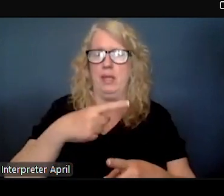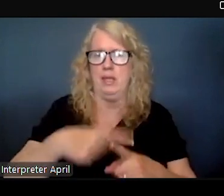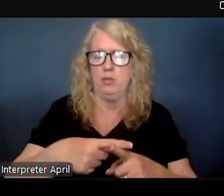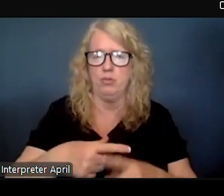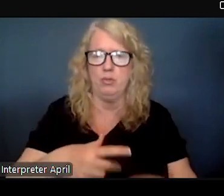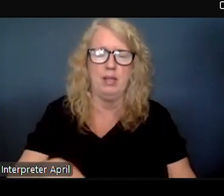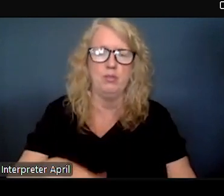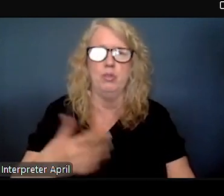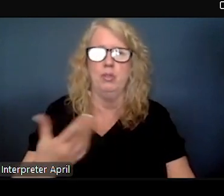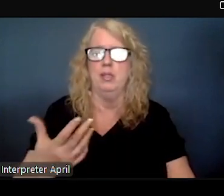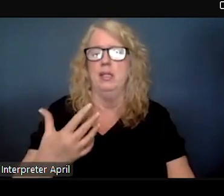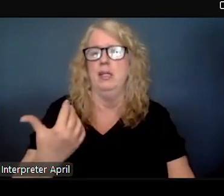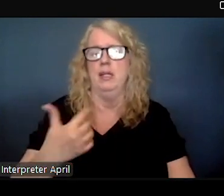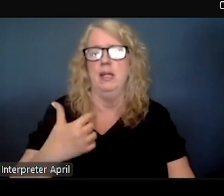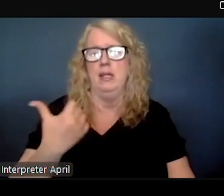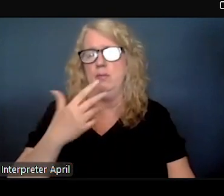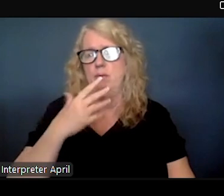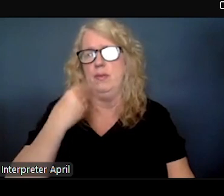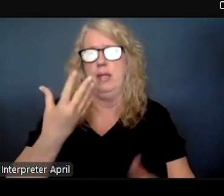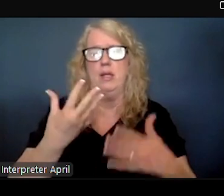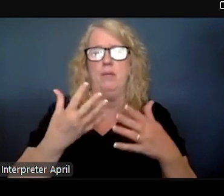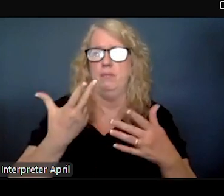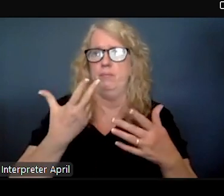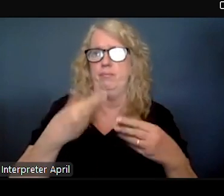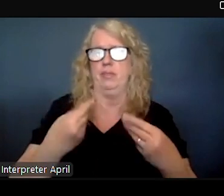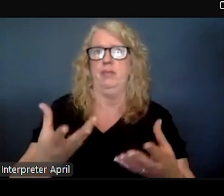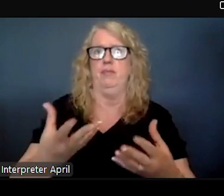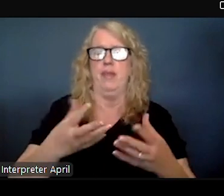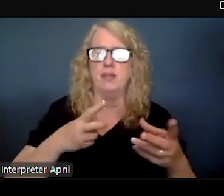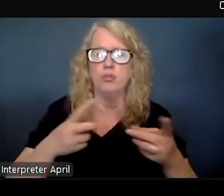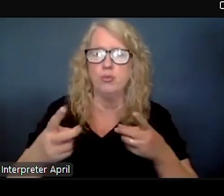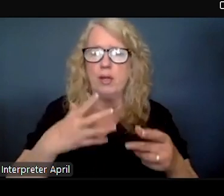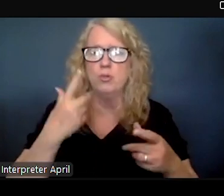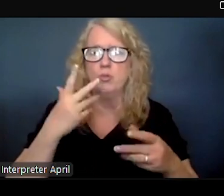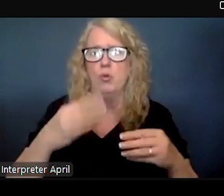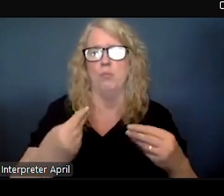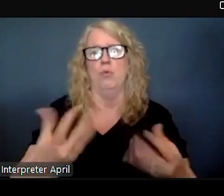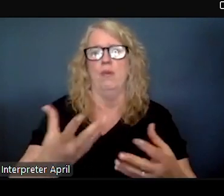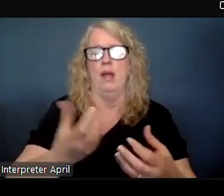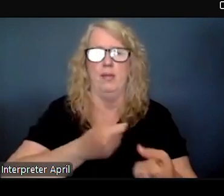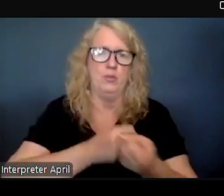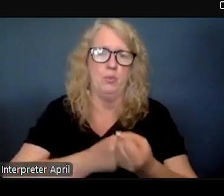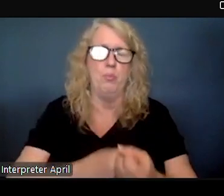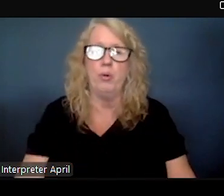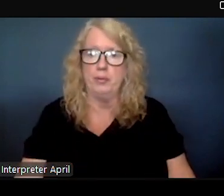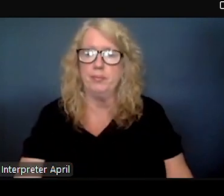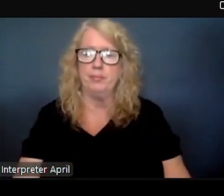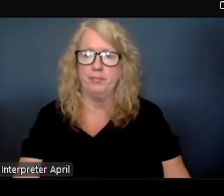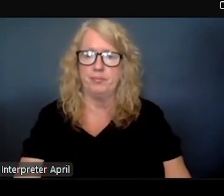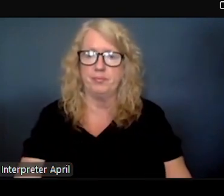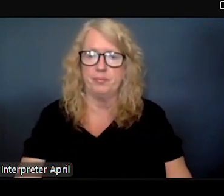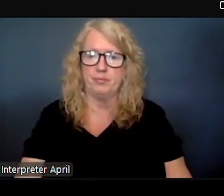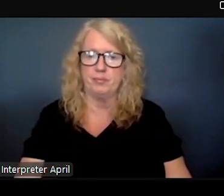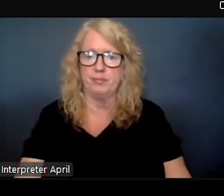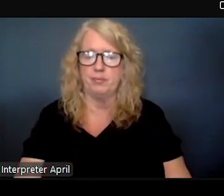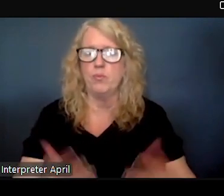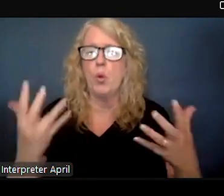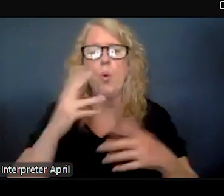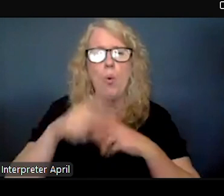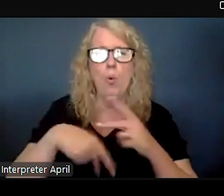we need is just kind of a direction, and we will be there to provide that support. What